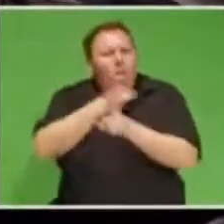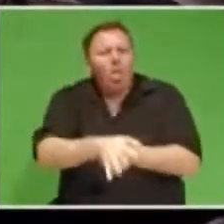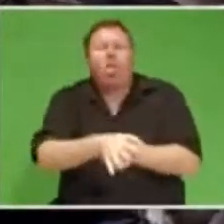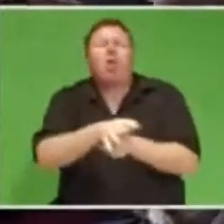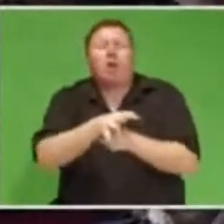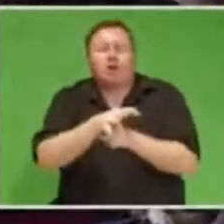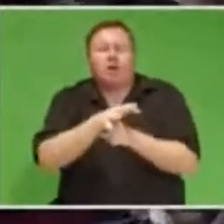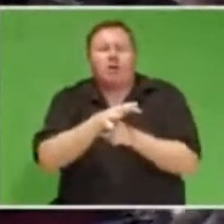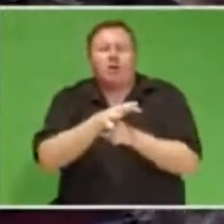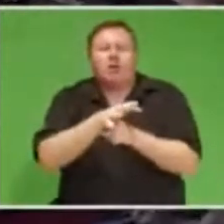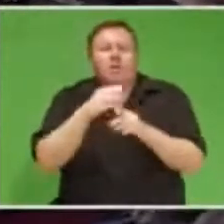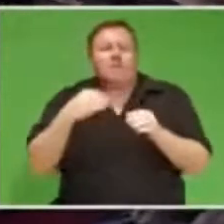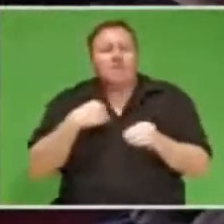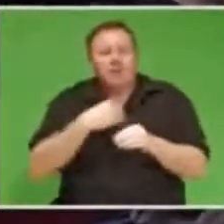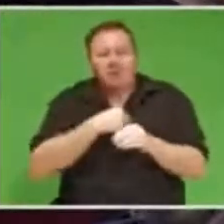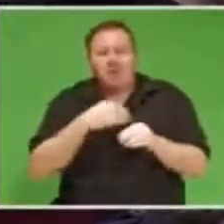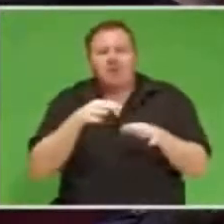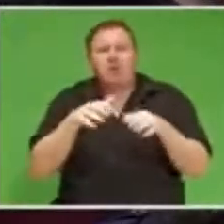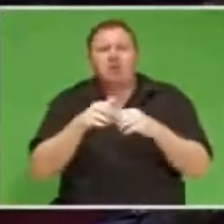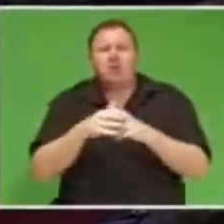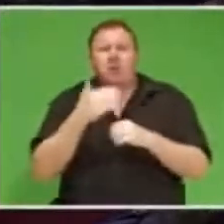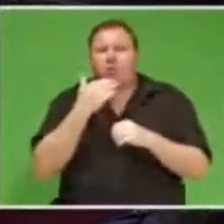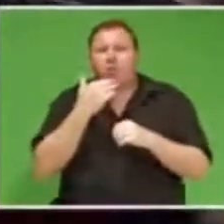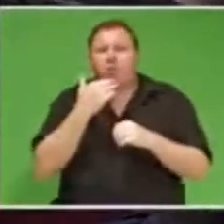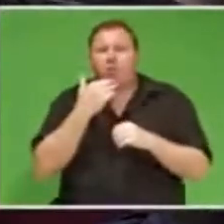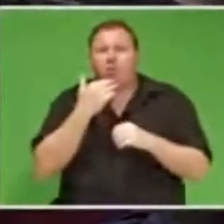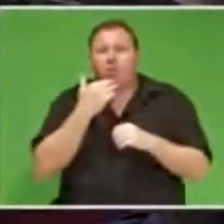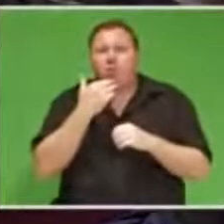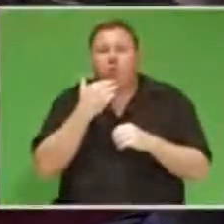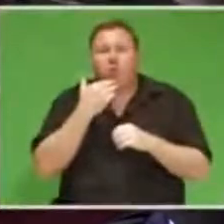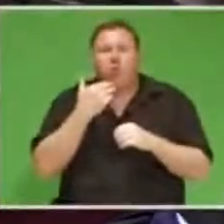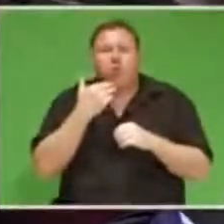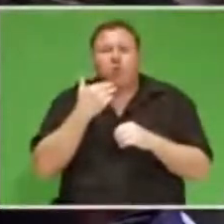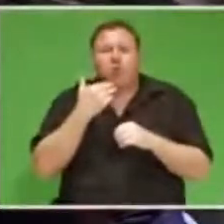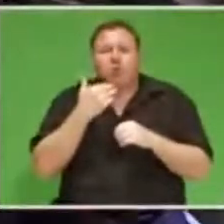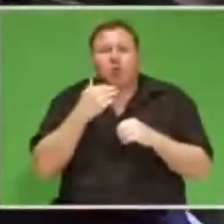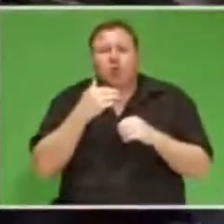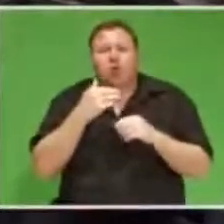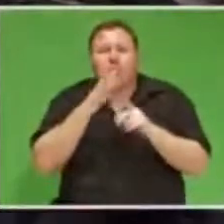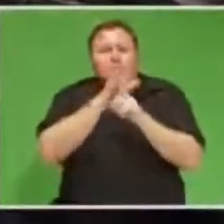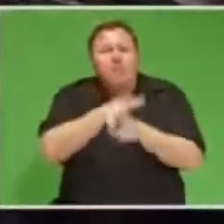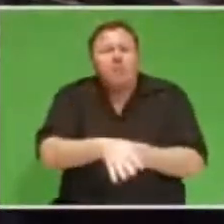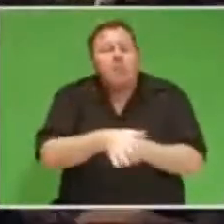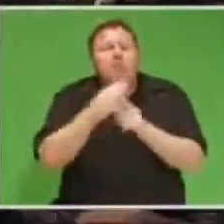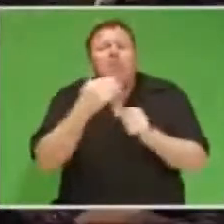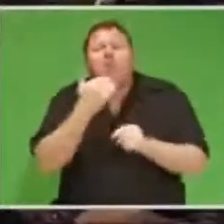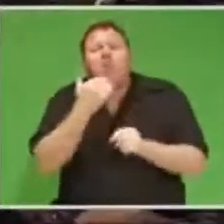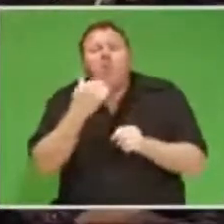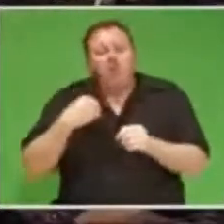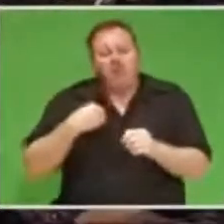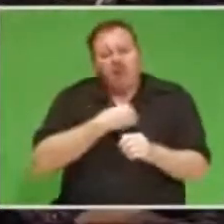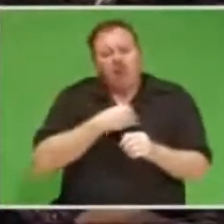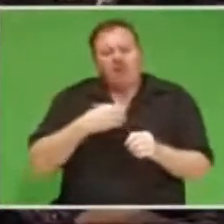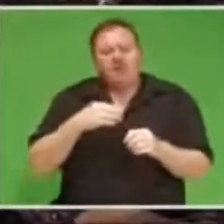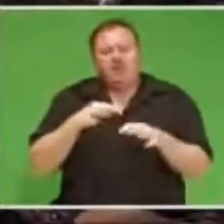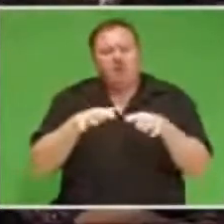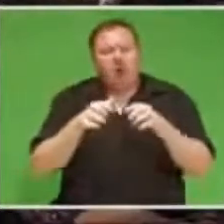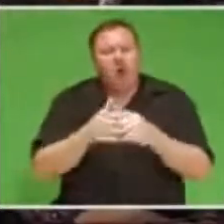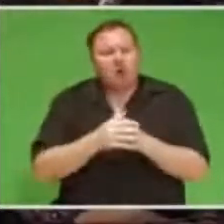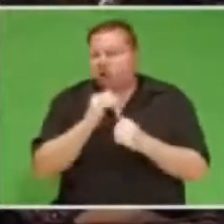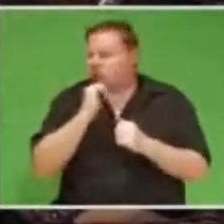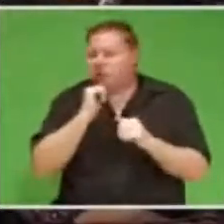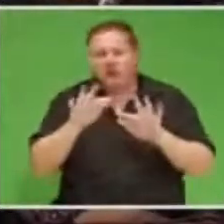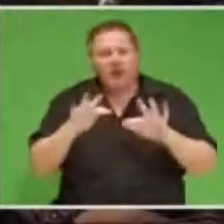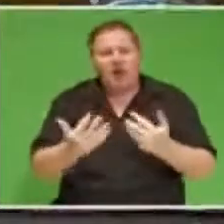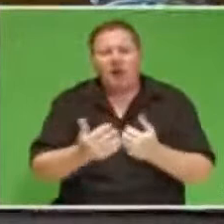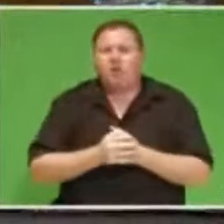security services who account to a minister who sits on these benches. Thank you. I thank you, Honorable Oosthuizen, and